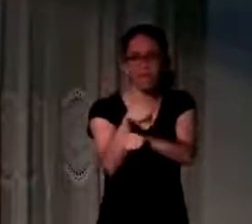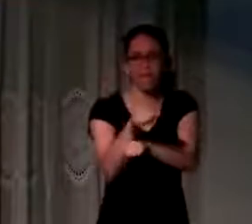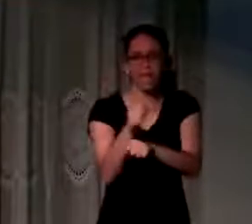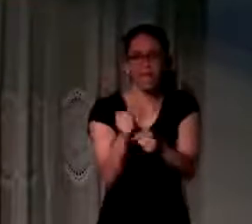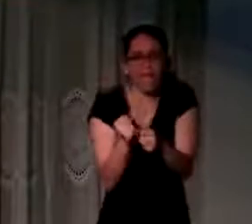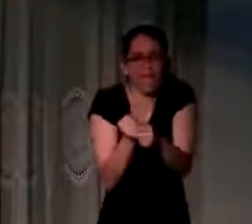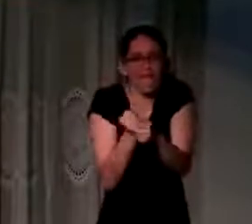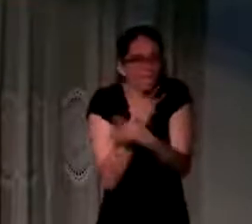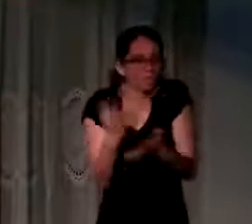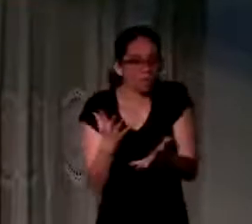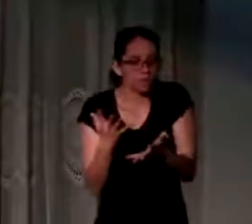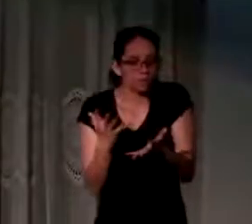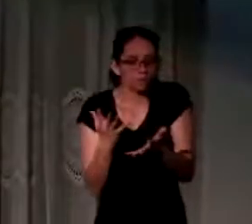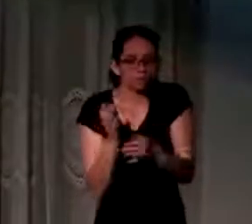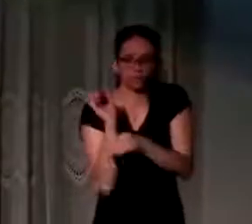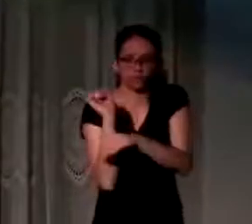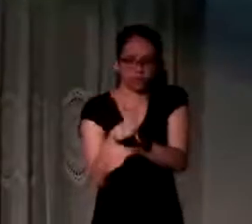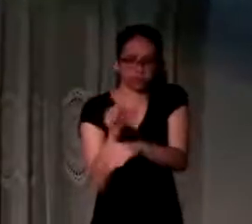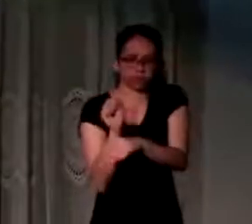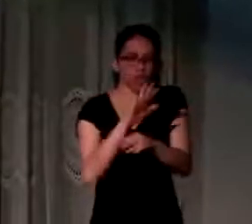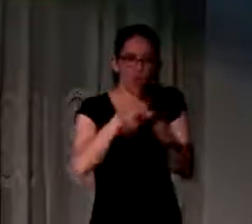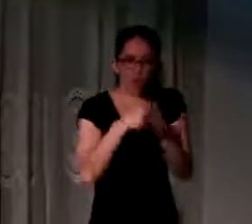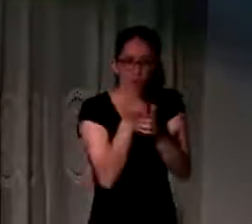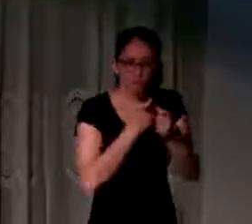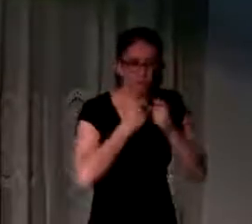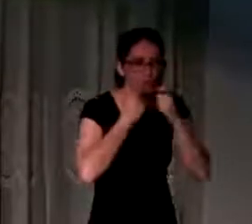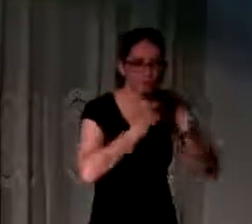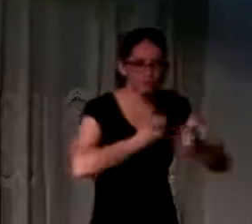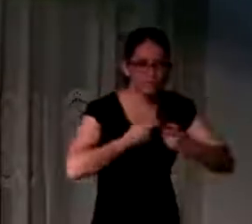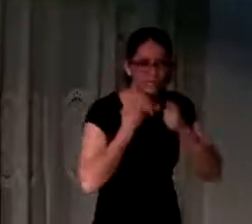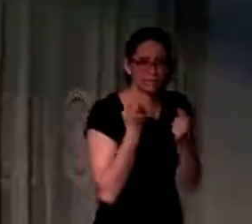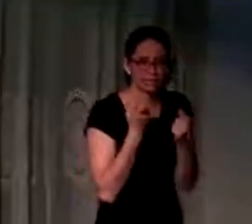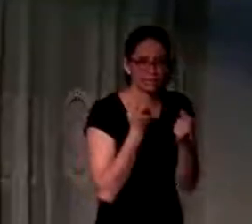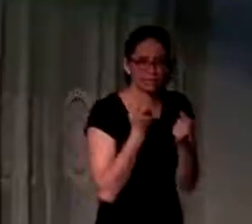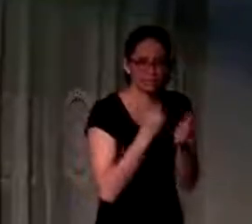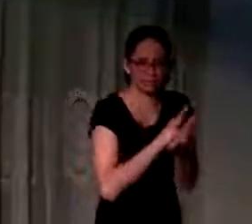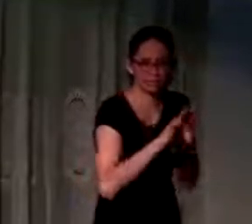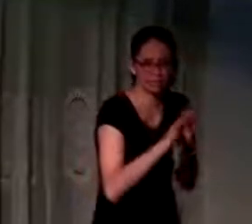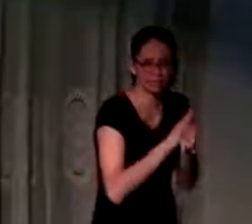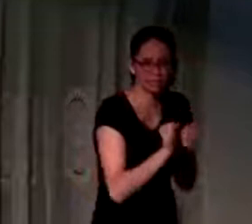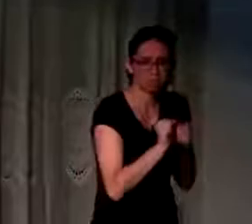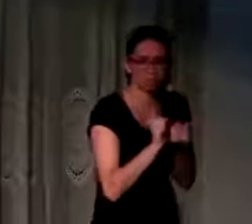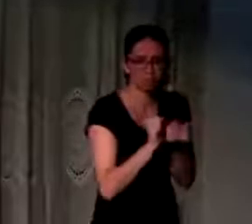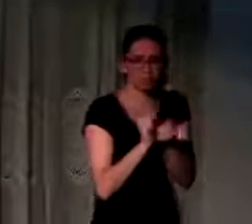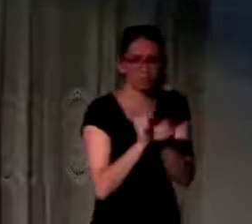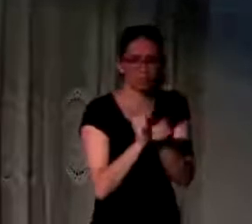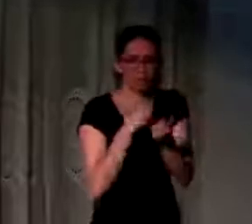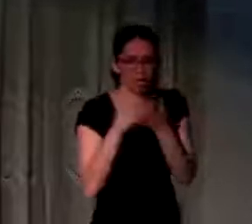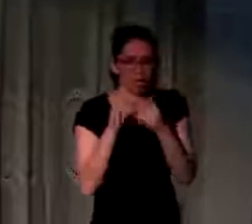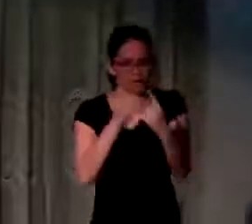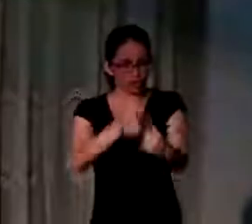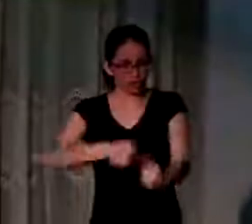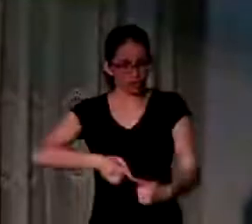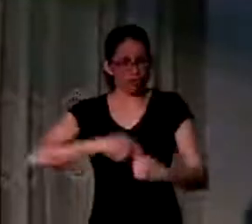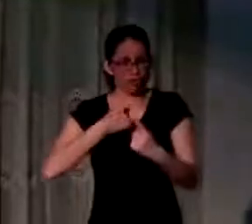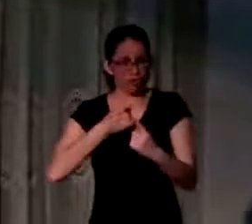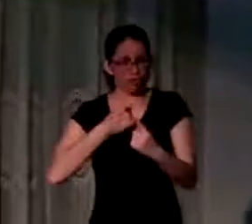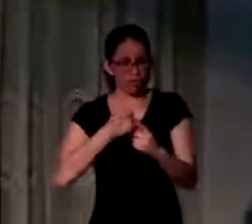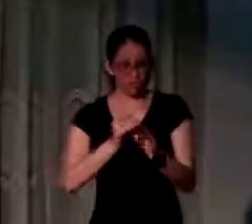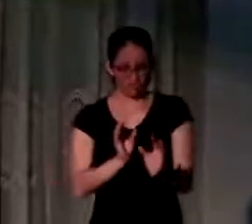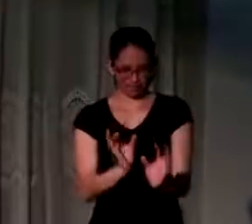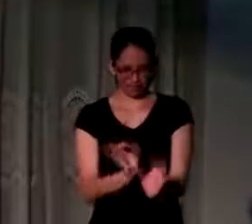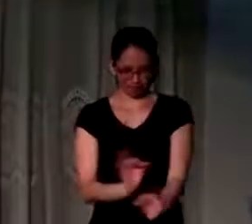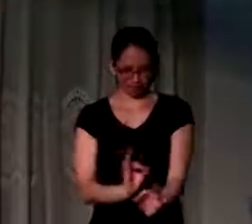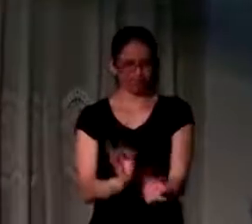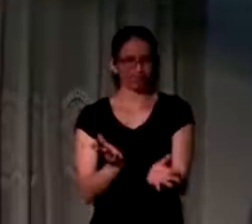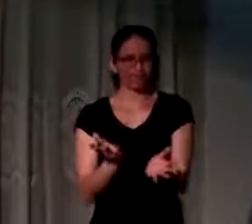to you. Any sin which has crushed your life, any issue is small, bringing